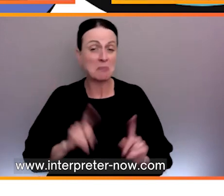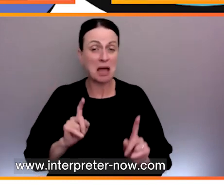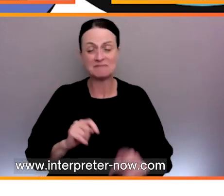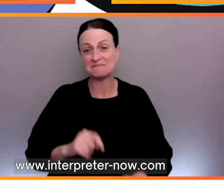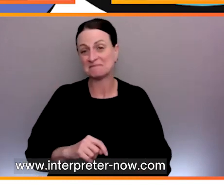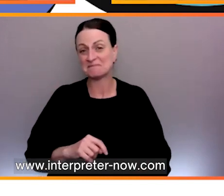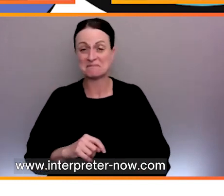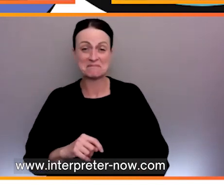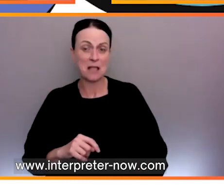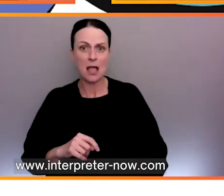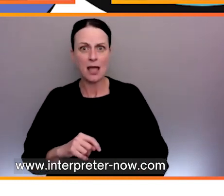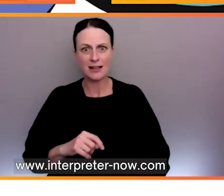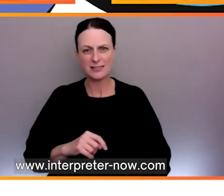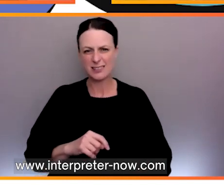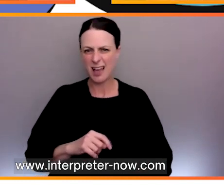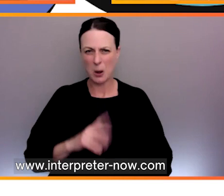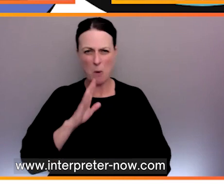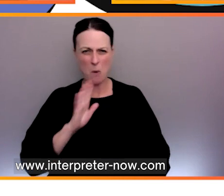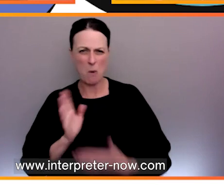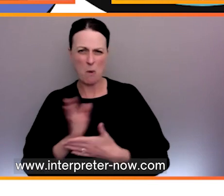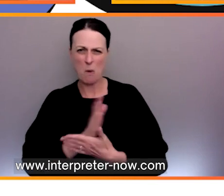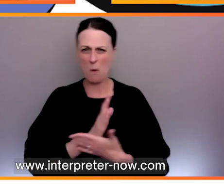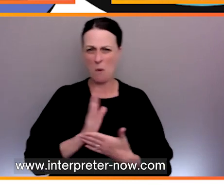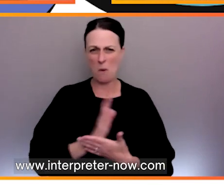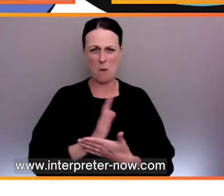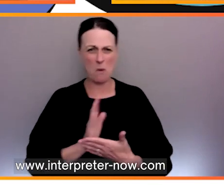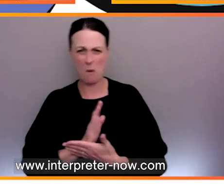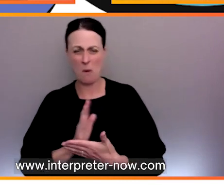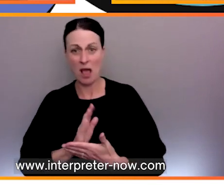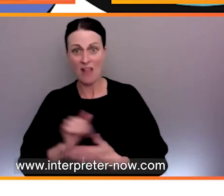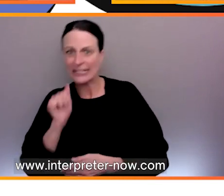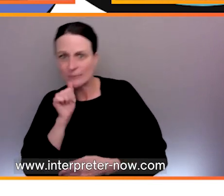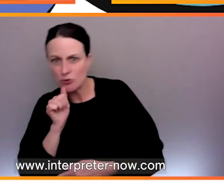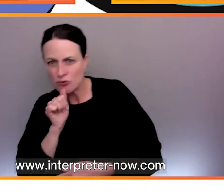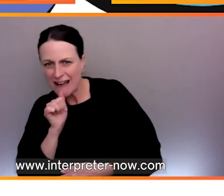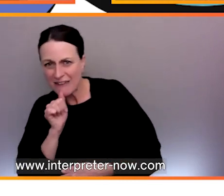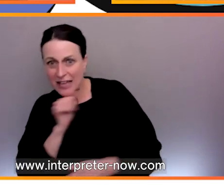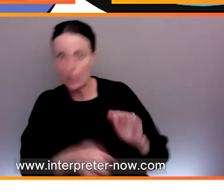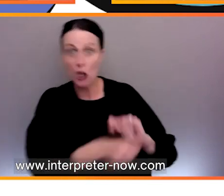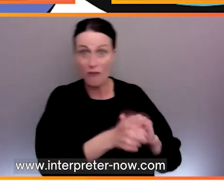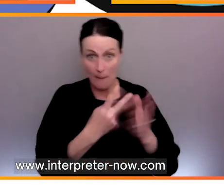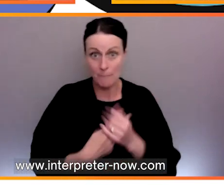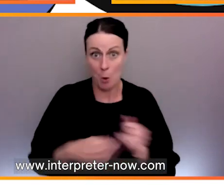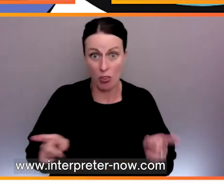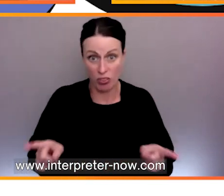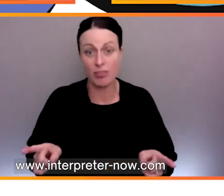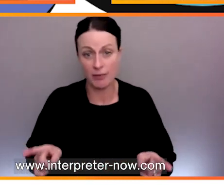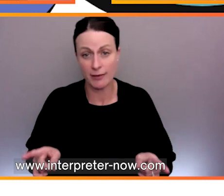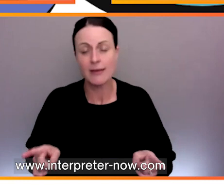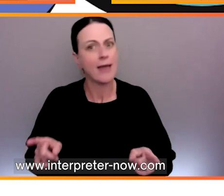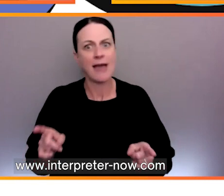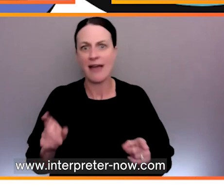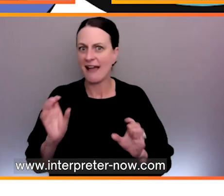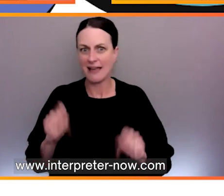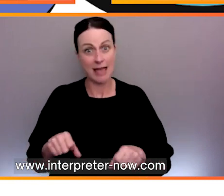but down. And the idea of gaslighting, I actually had to watch Gaslight, the movie